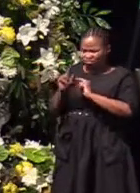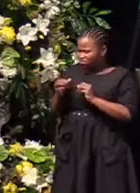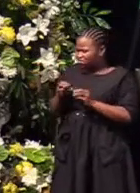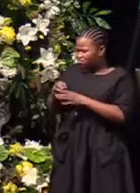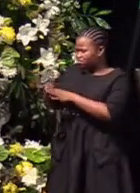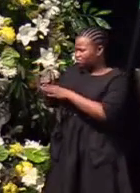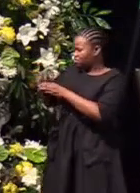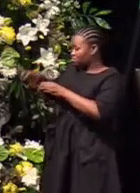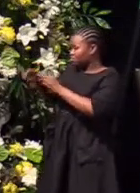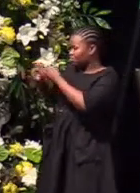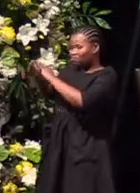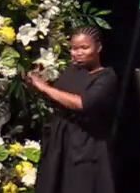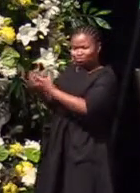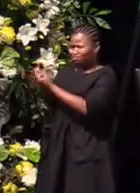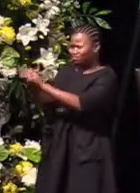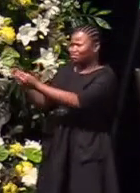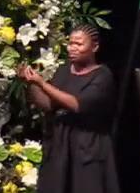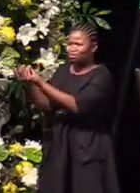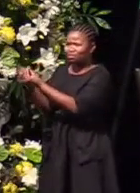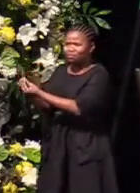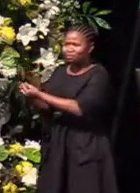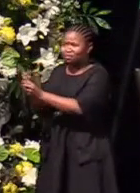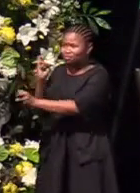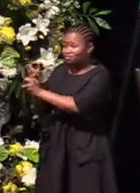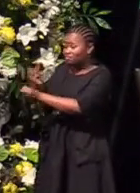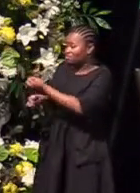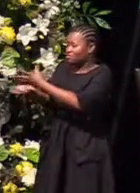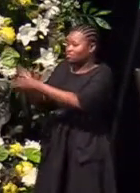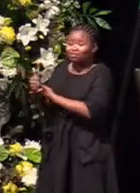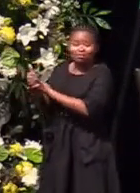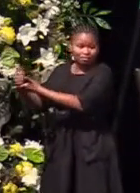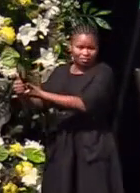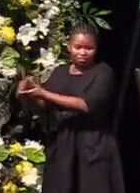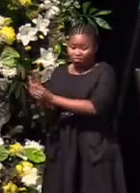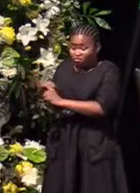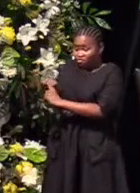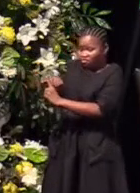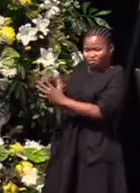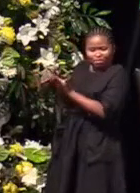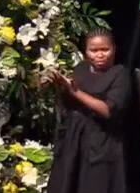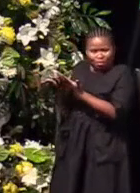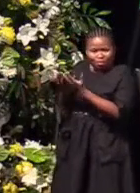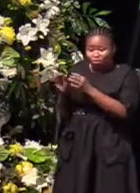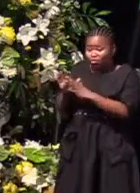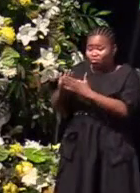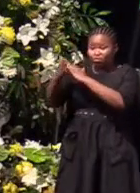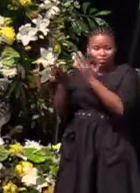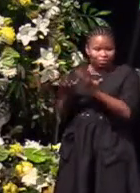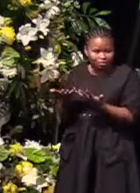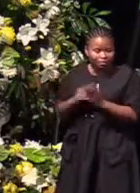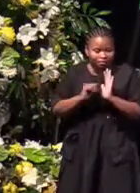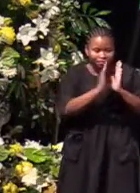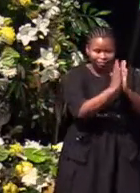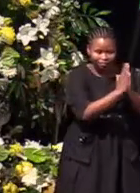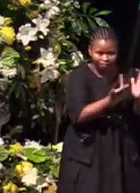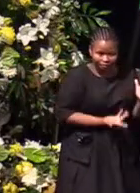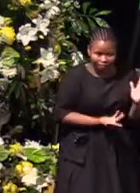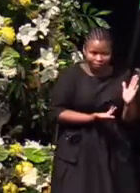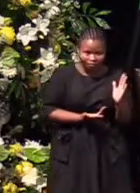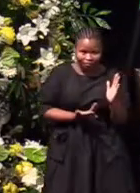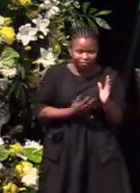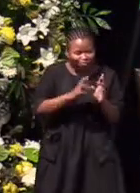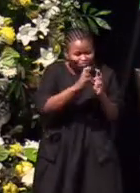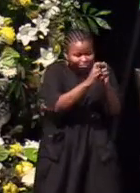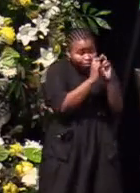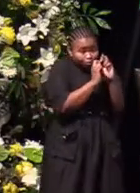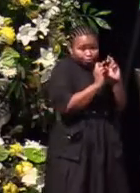our communities and expect things to be automatic when we are not infusing assistance in where they come from or where they are so my request is as